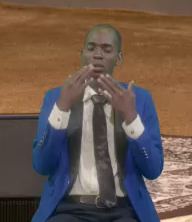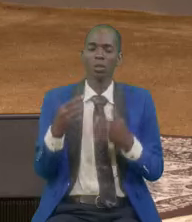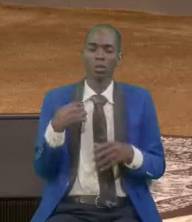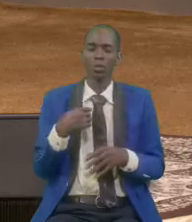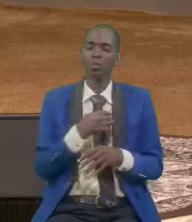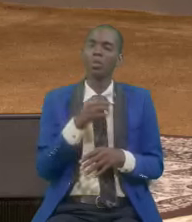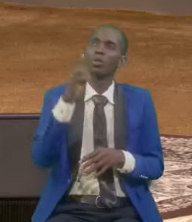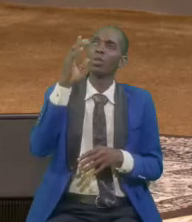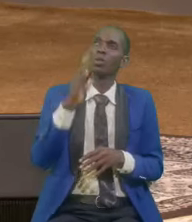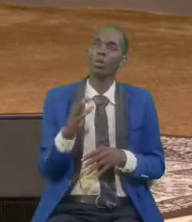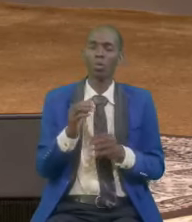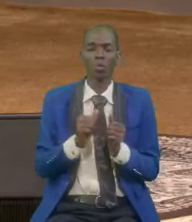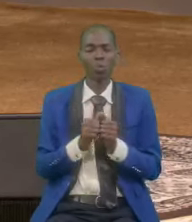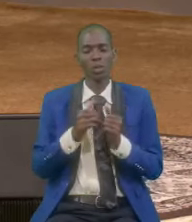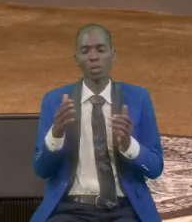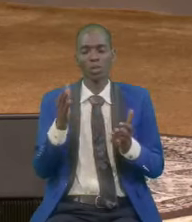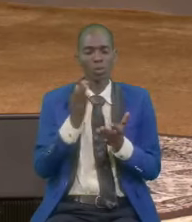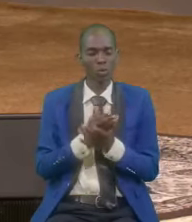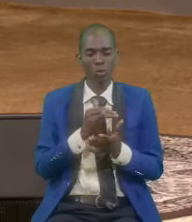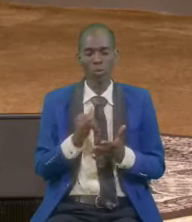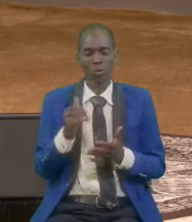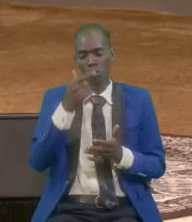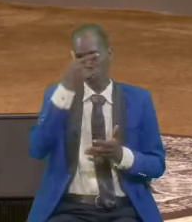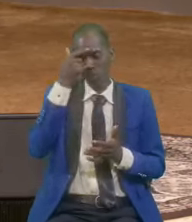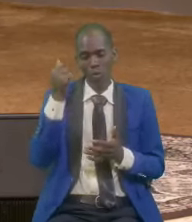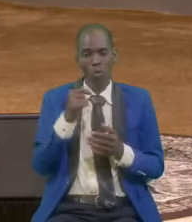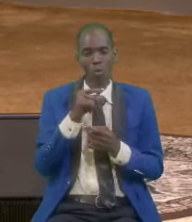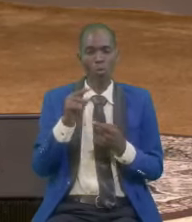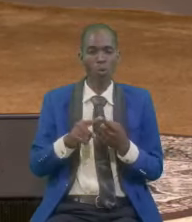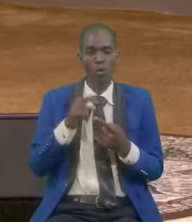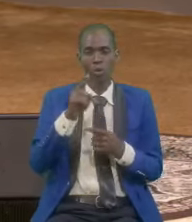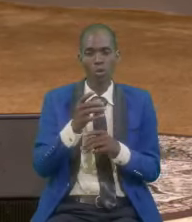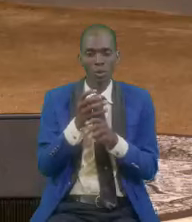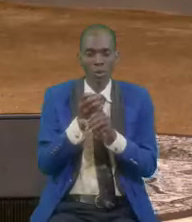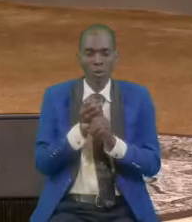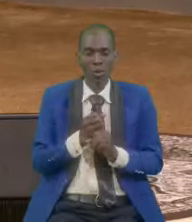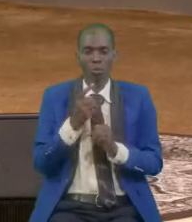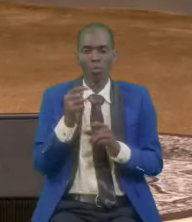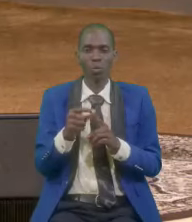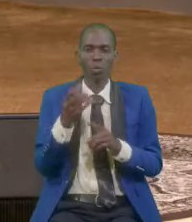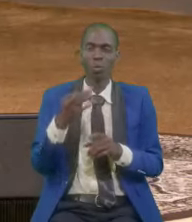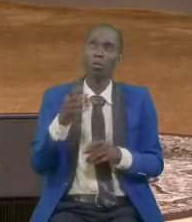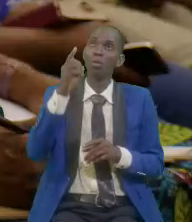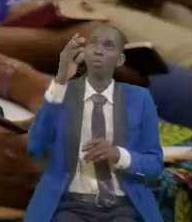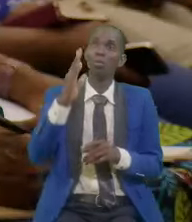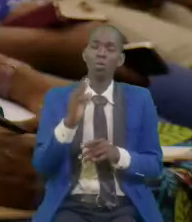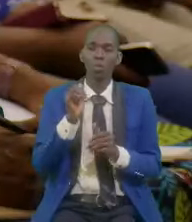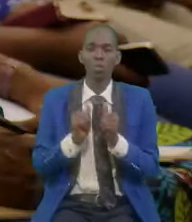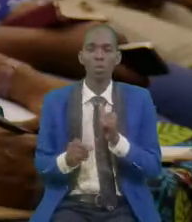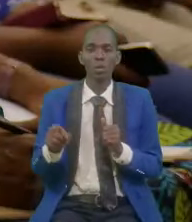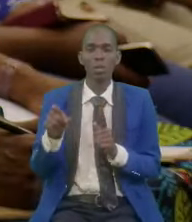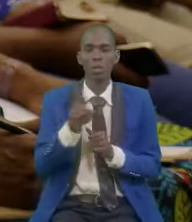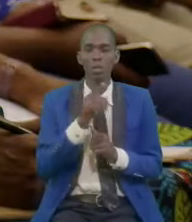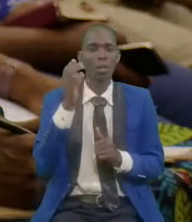ceasing, because when ye received the word of God, which ye heard